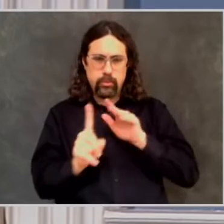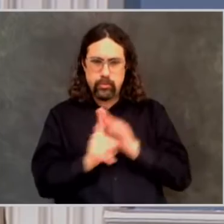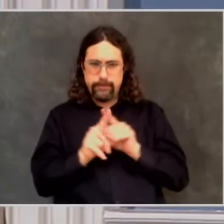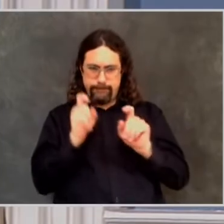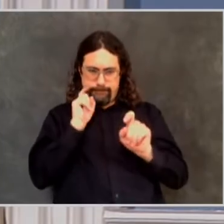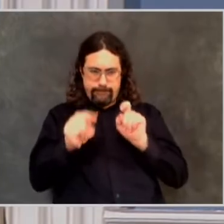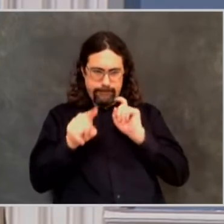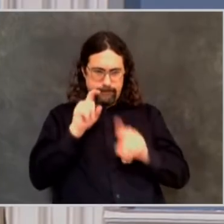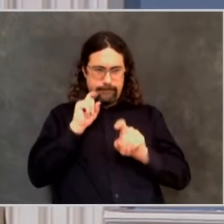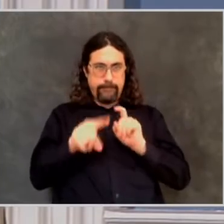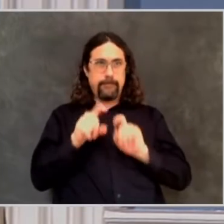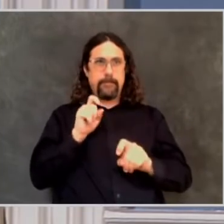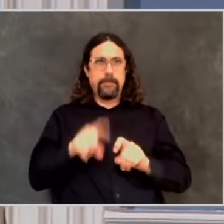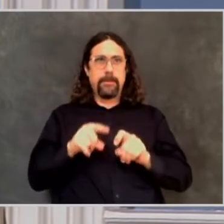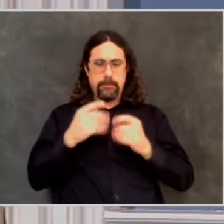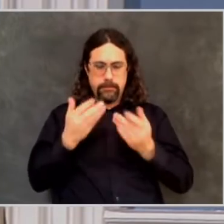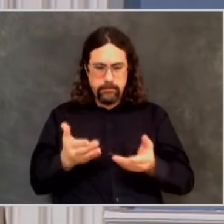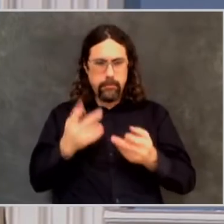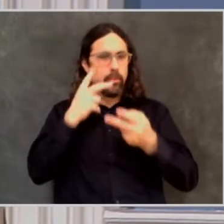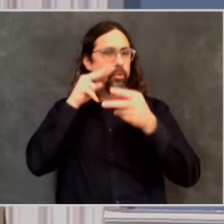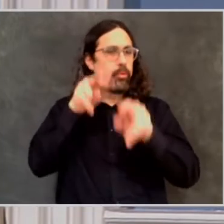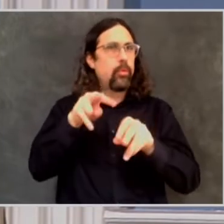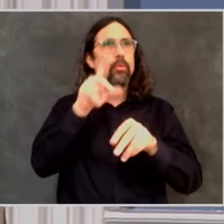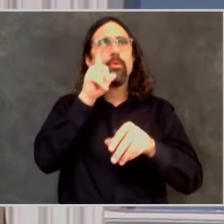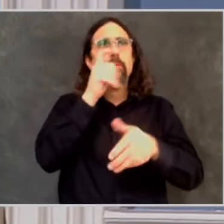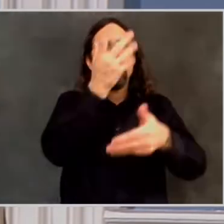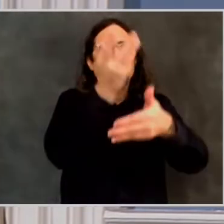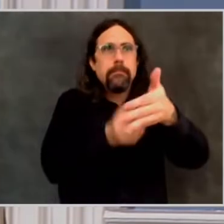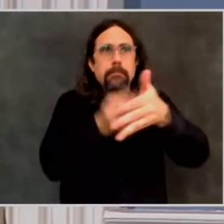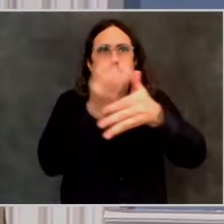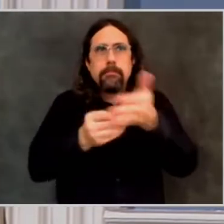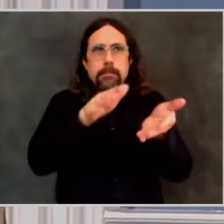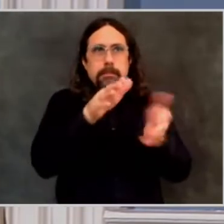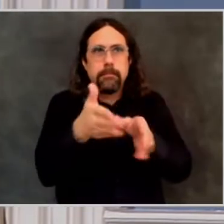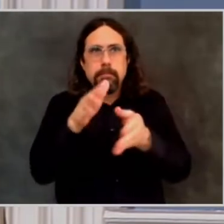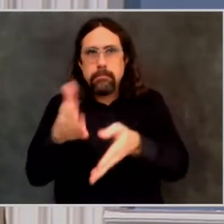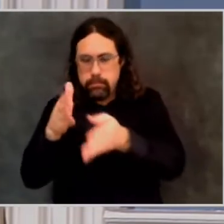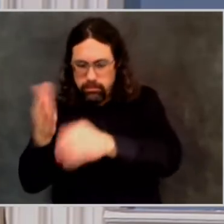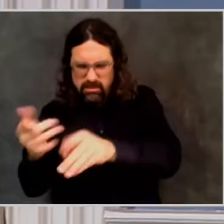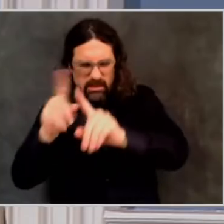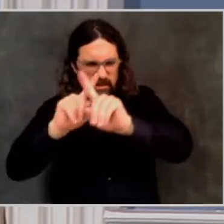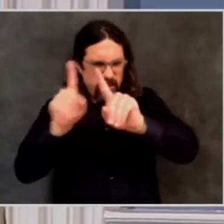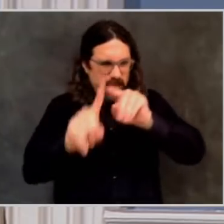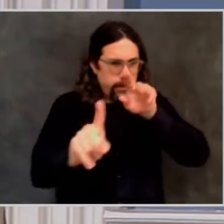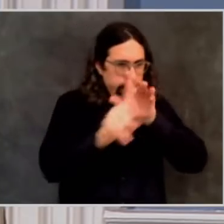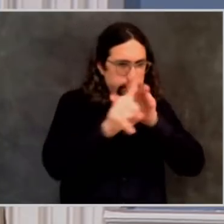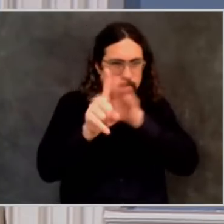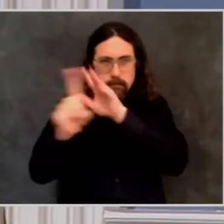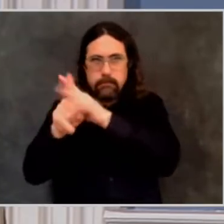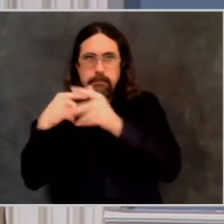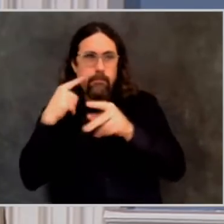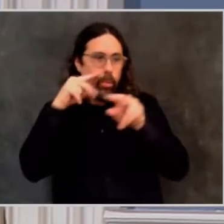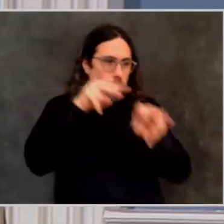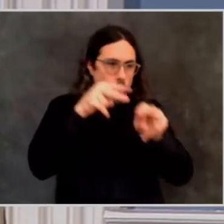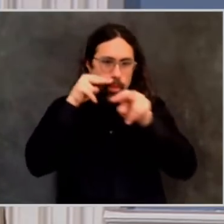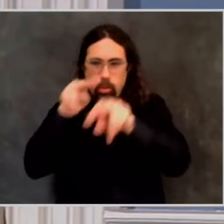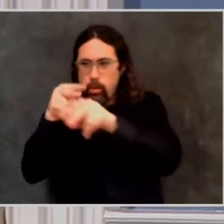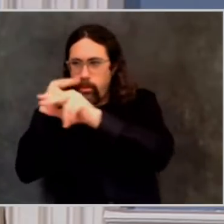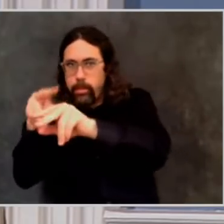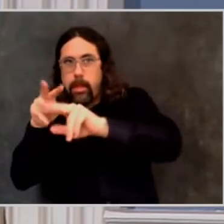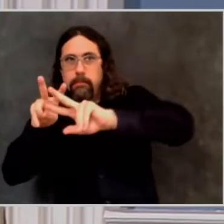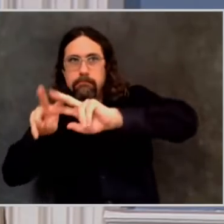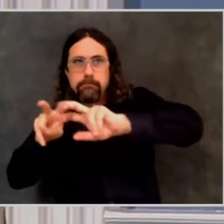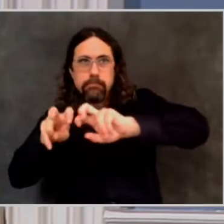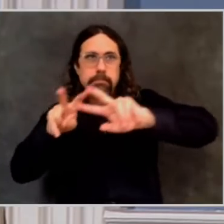by test is probably the most pristine. And as we add, as the mayor said,